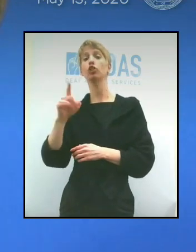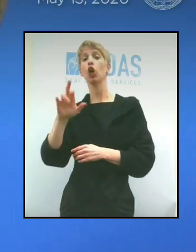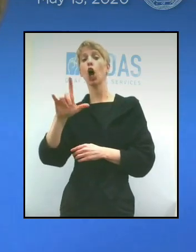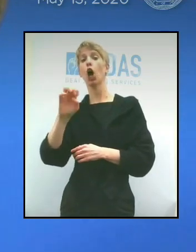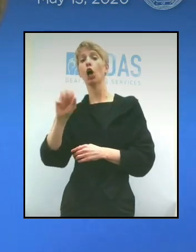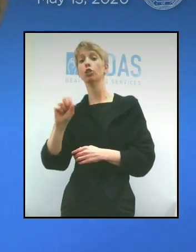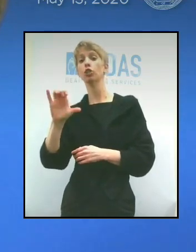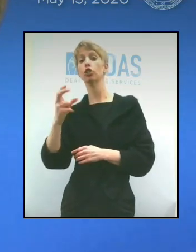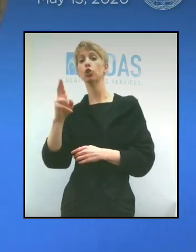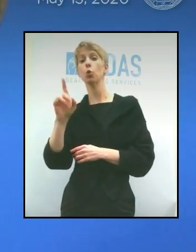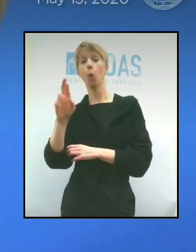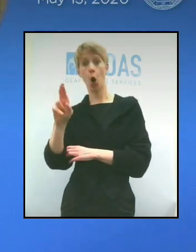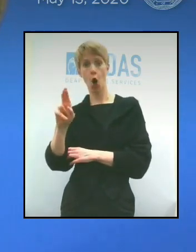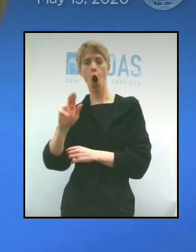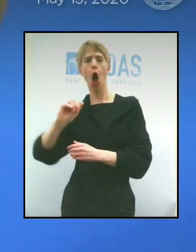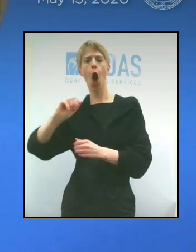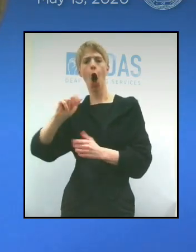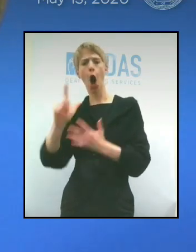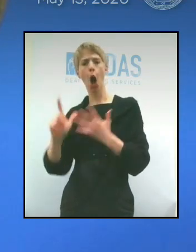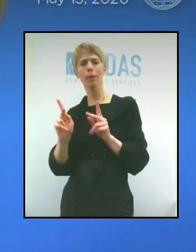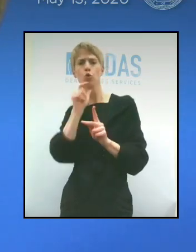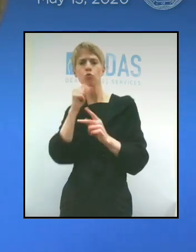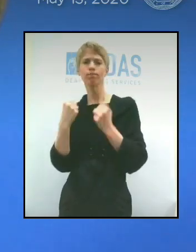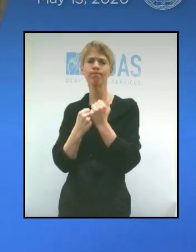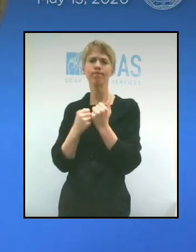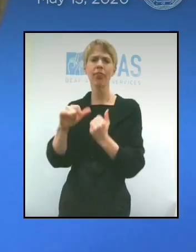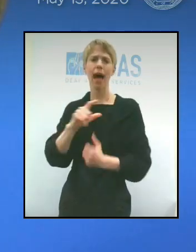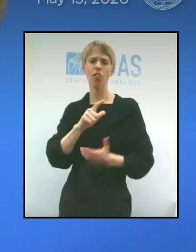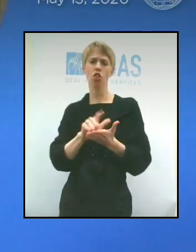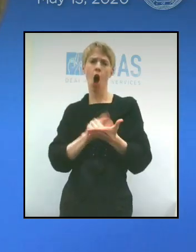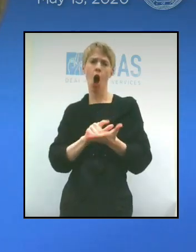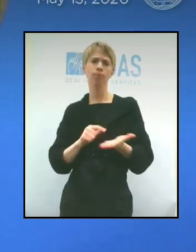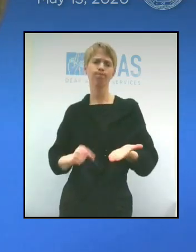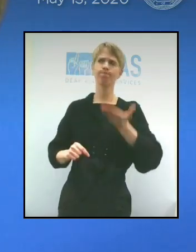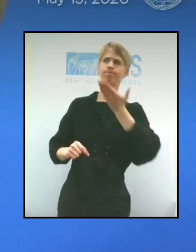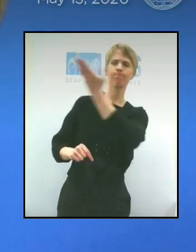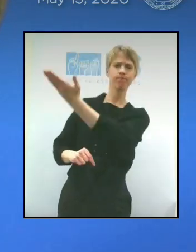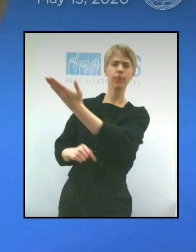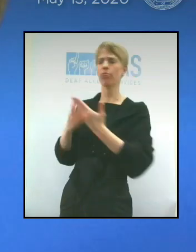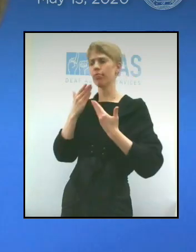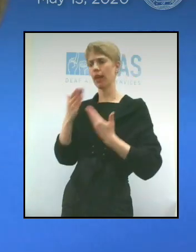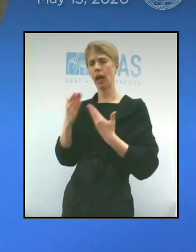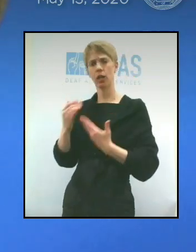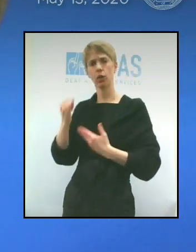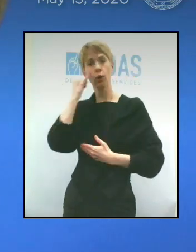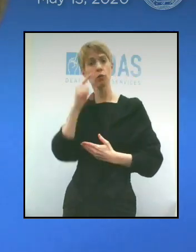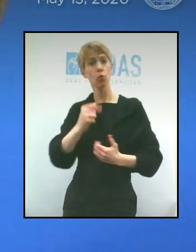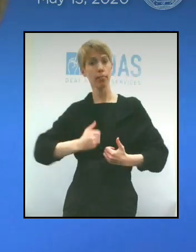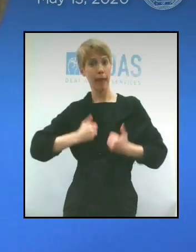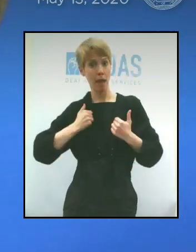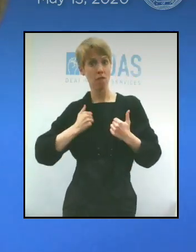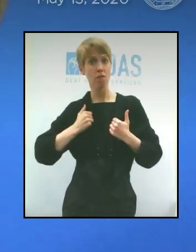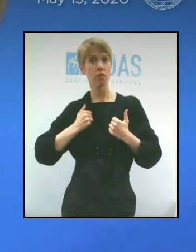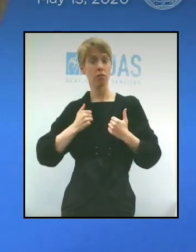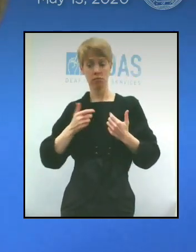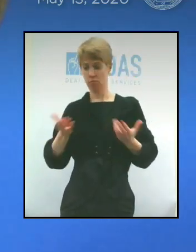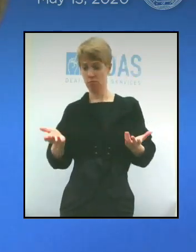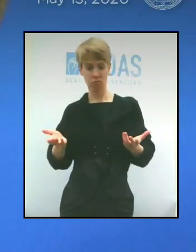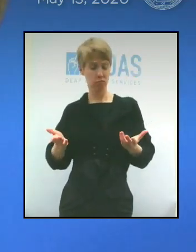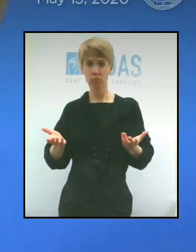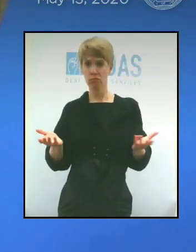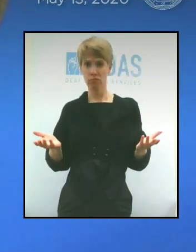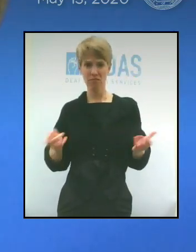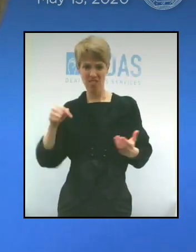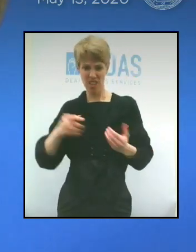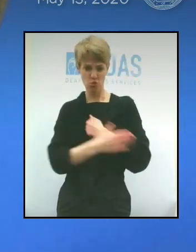piece of legislation forward, a piece of legislation that he supports. If you live in our region, you should support this legislation because it's going to